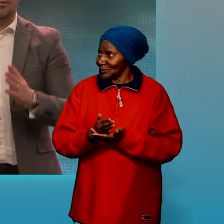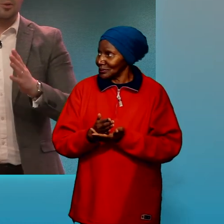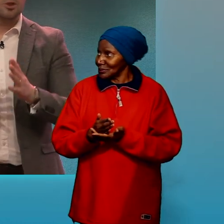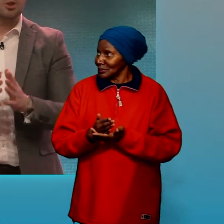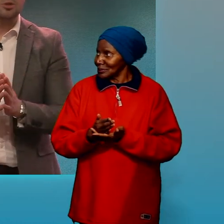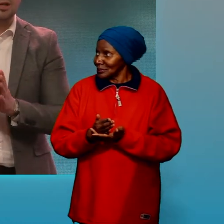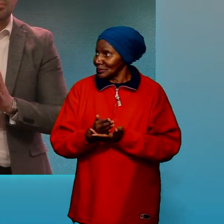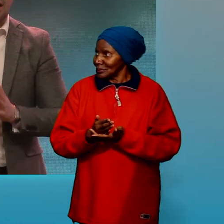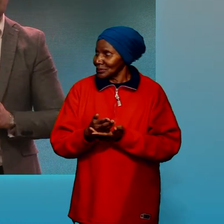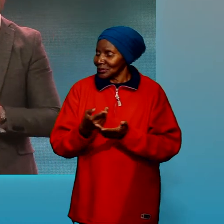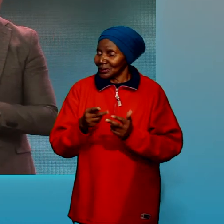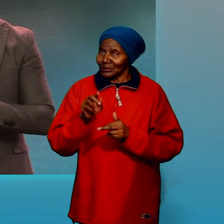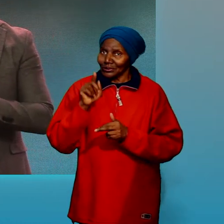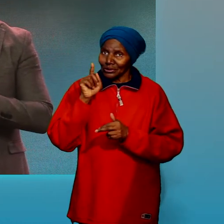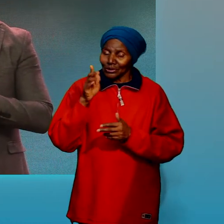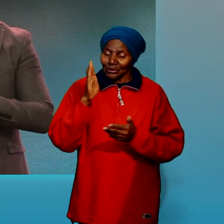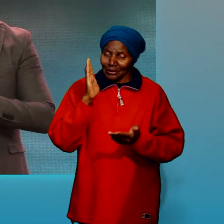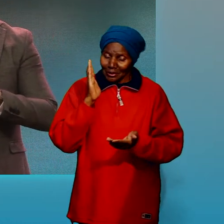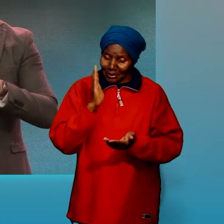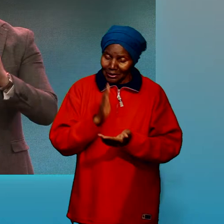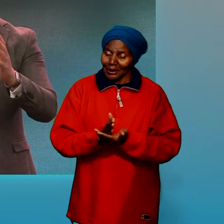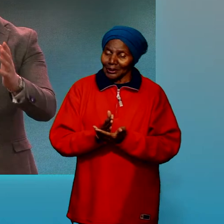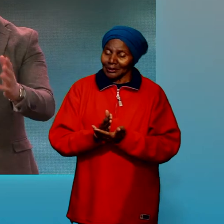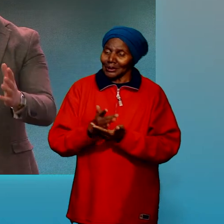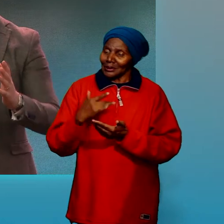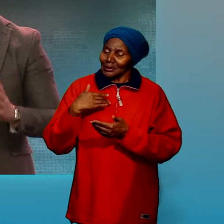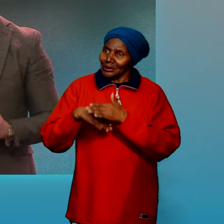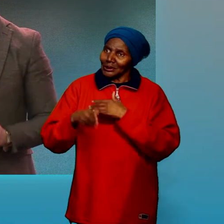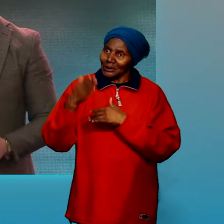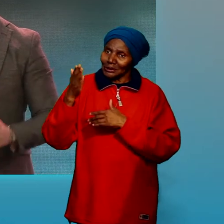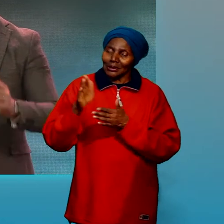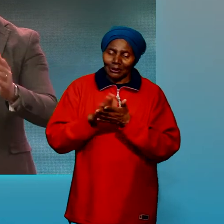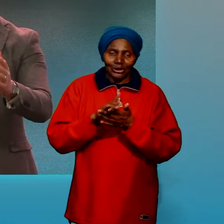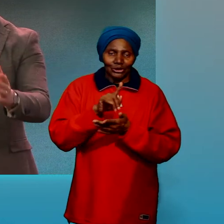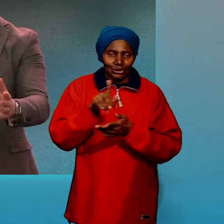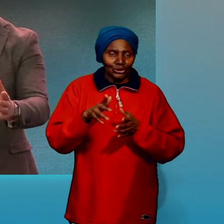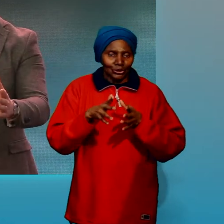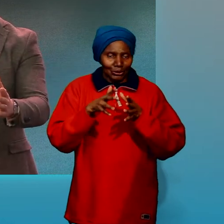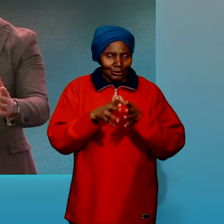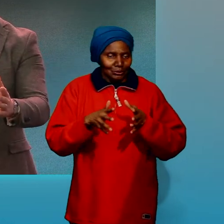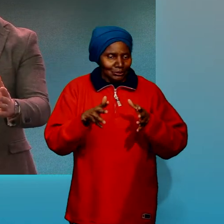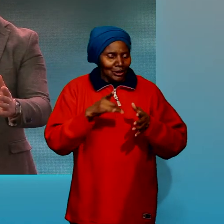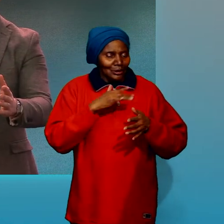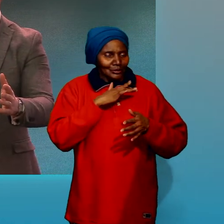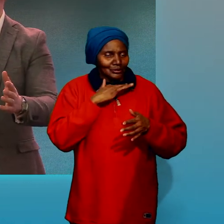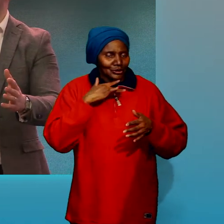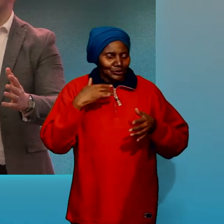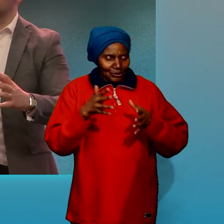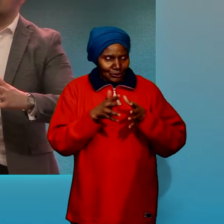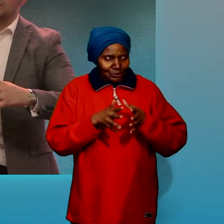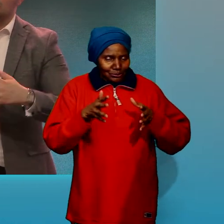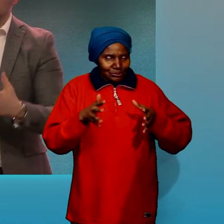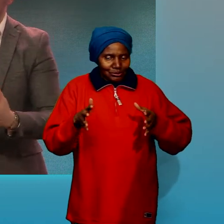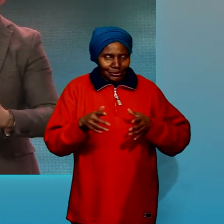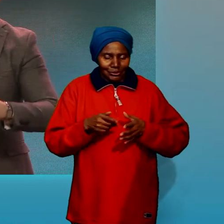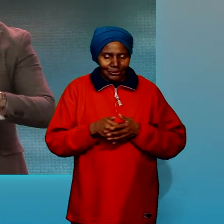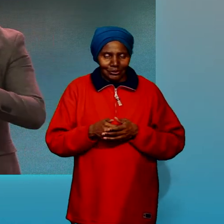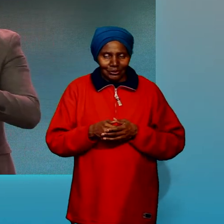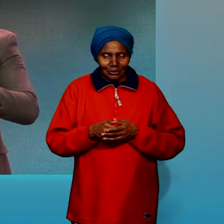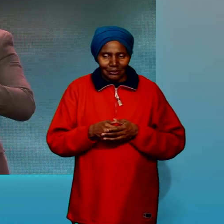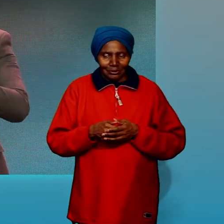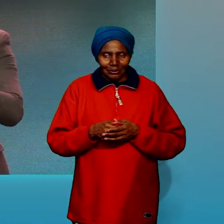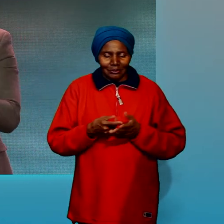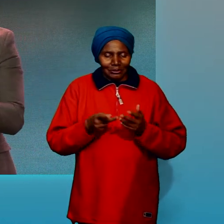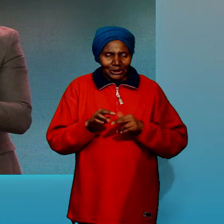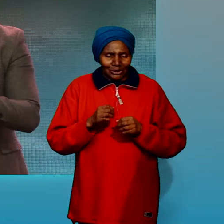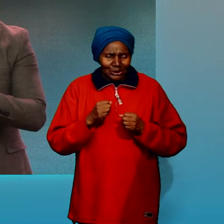So if you are truly abiding in Him, you are bearing fruit for Him. So if you're struggling to see